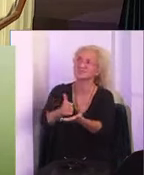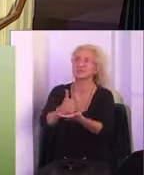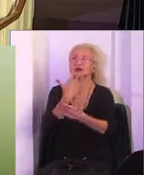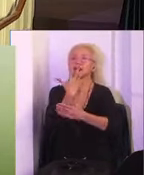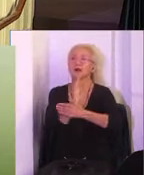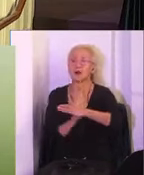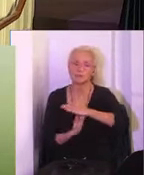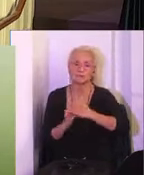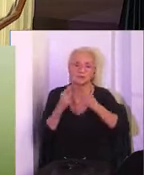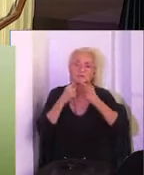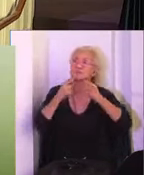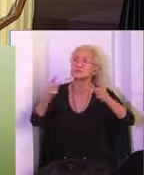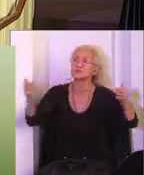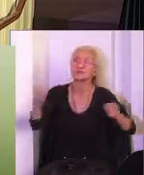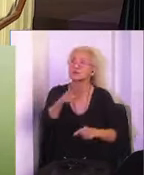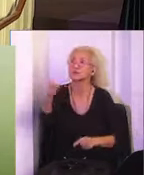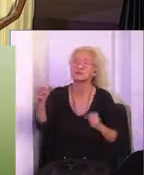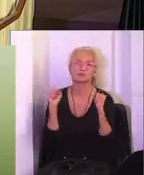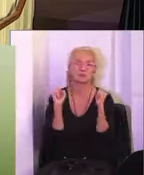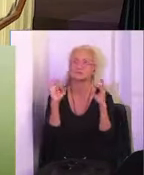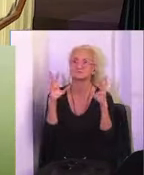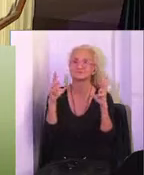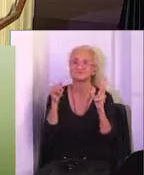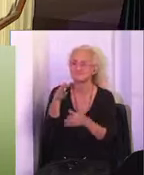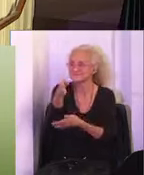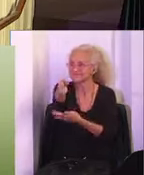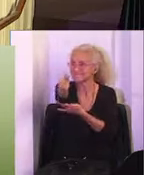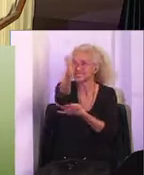proclaim. You are amazing,